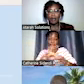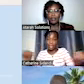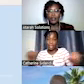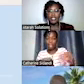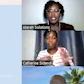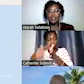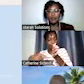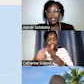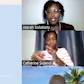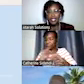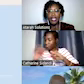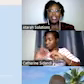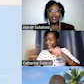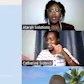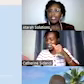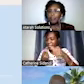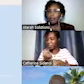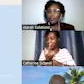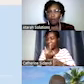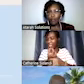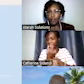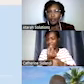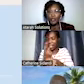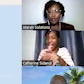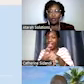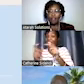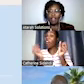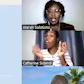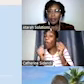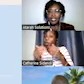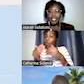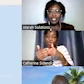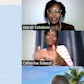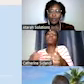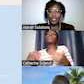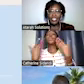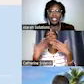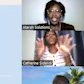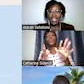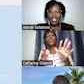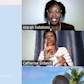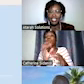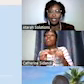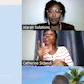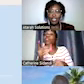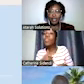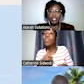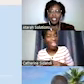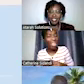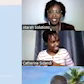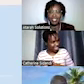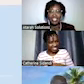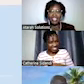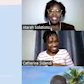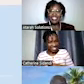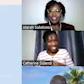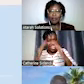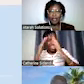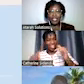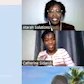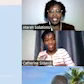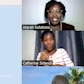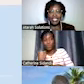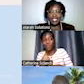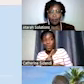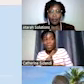cleans your carpets within 6 minutes. The call is about over. So if you have a carpet that you're wondering, whose house is this? it needs